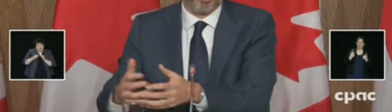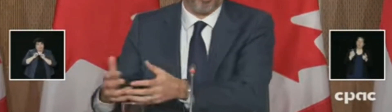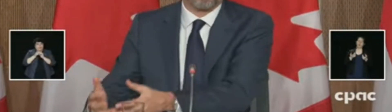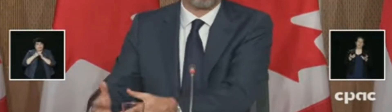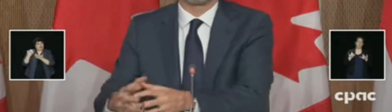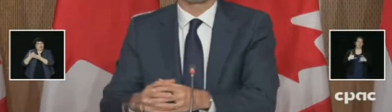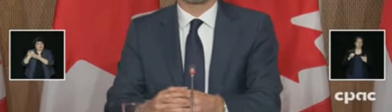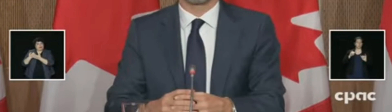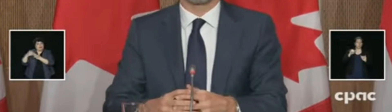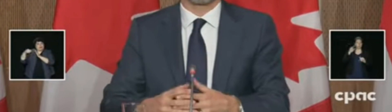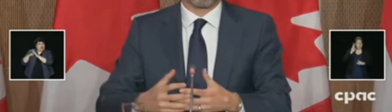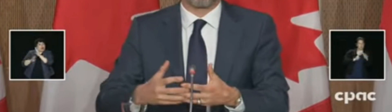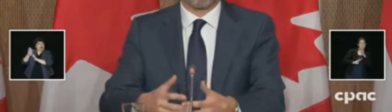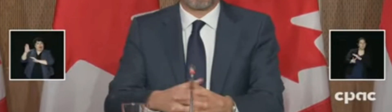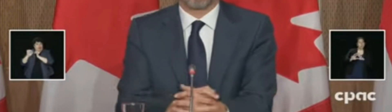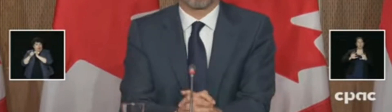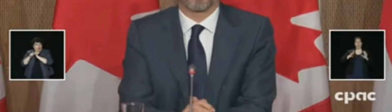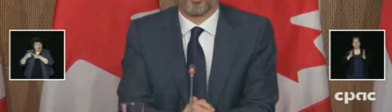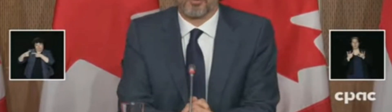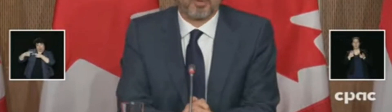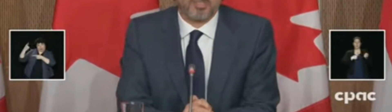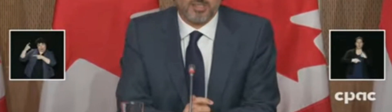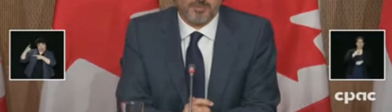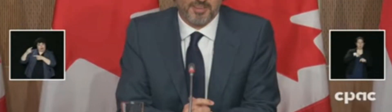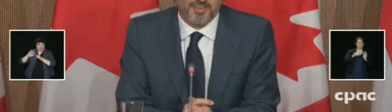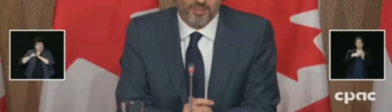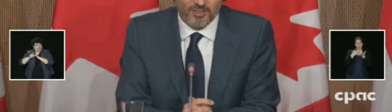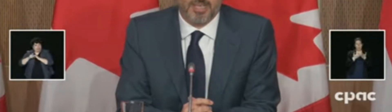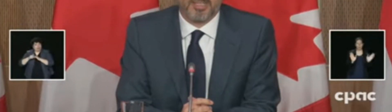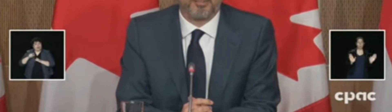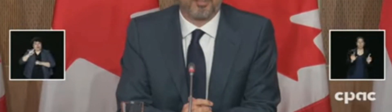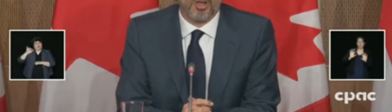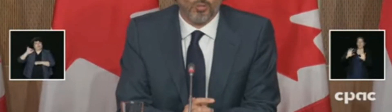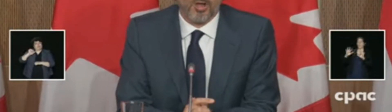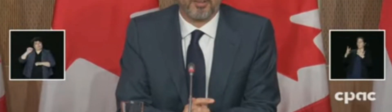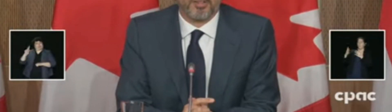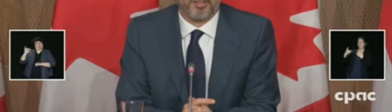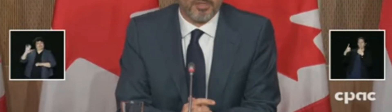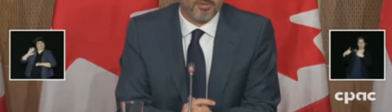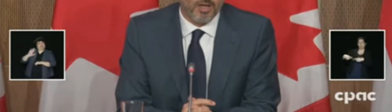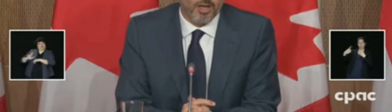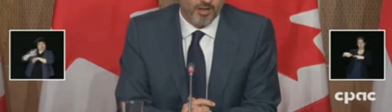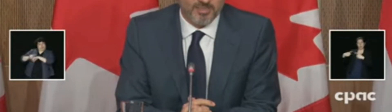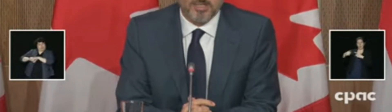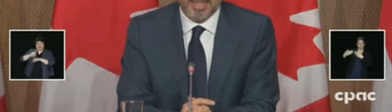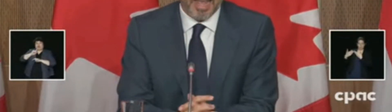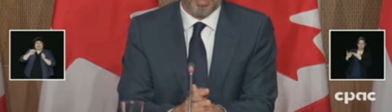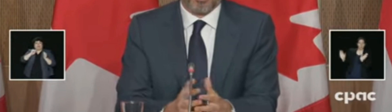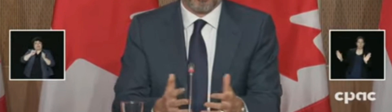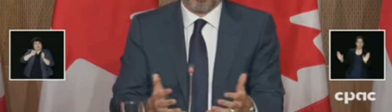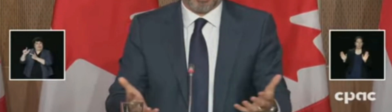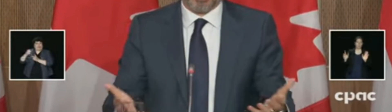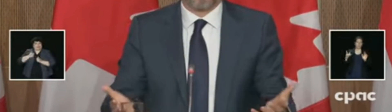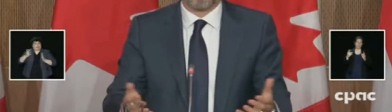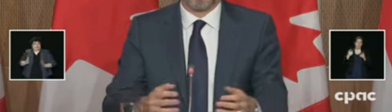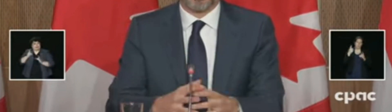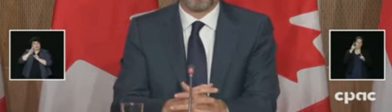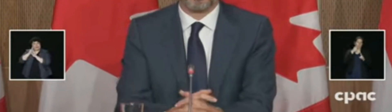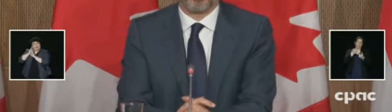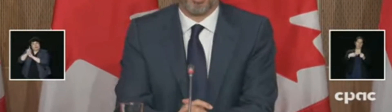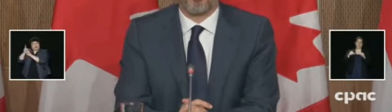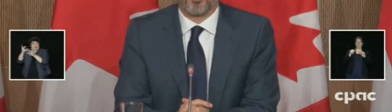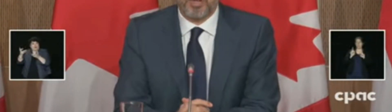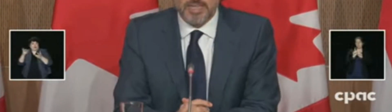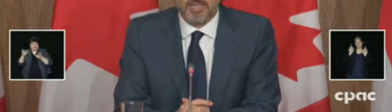how we reopen our borders, how we get back to normal, which is something that all Canadians want to do. And obviously, as was the